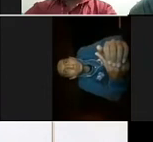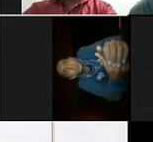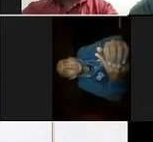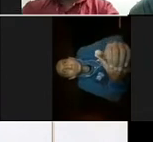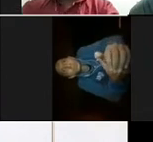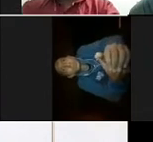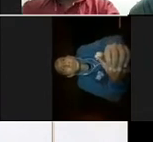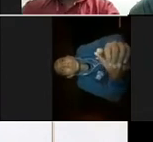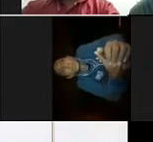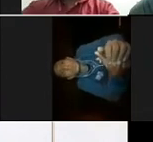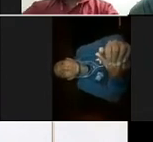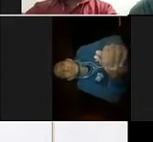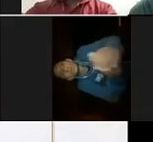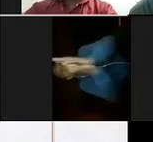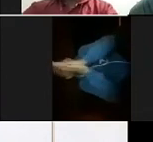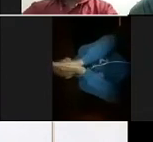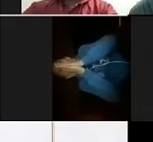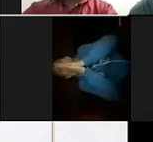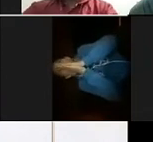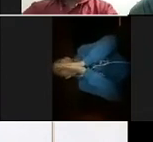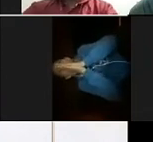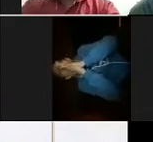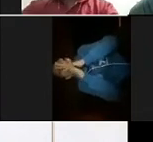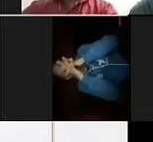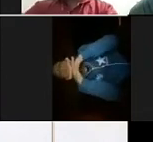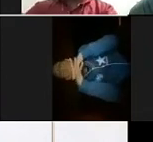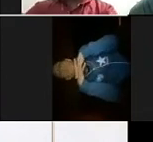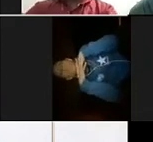alternative use to replace conventional